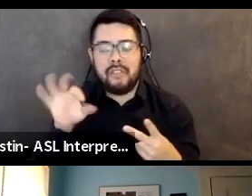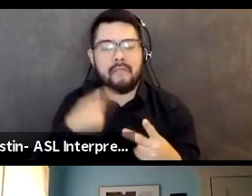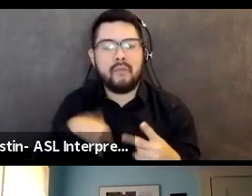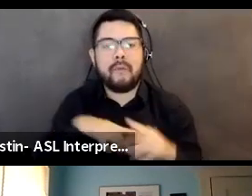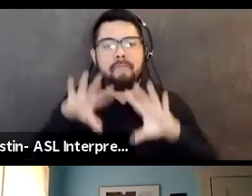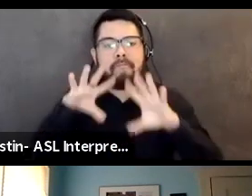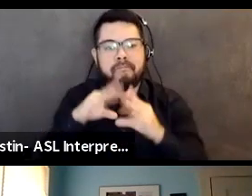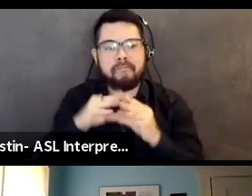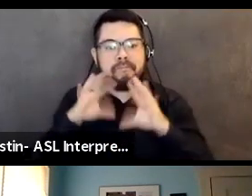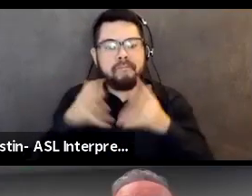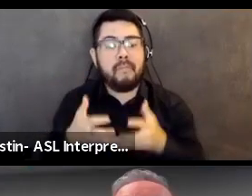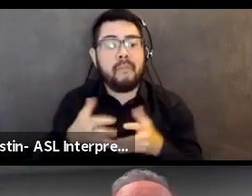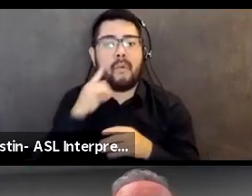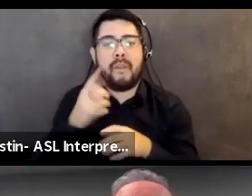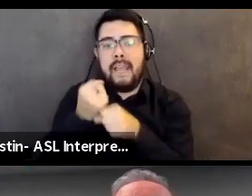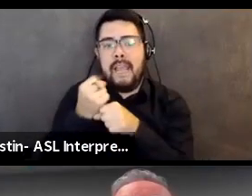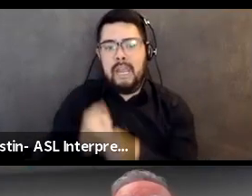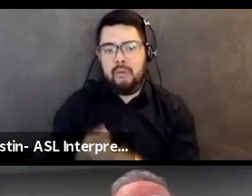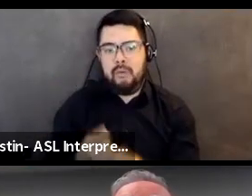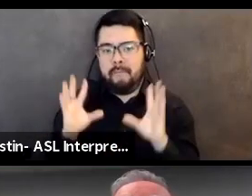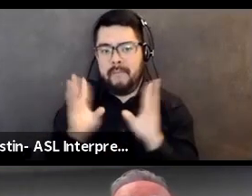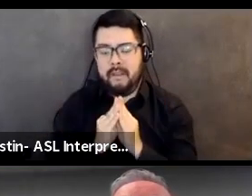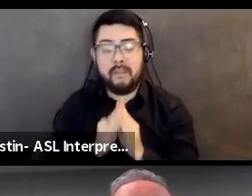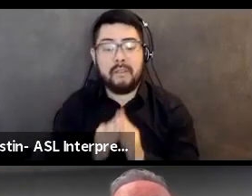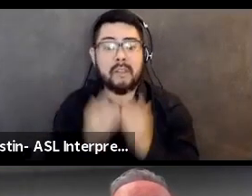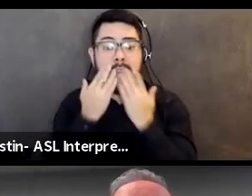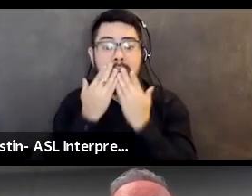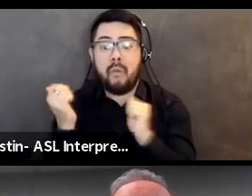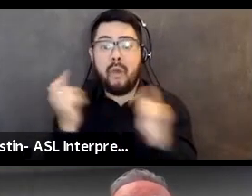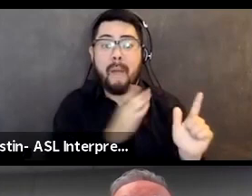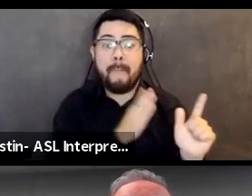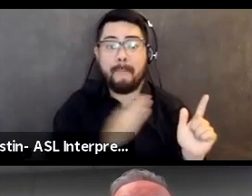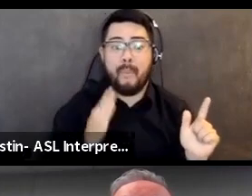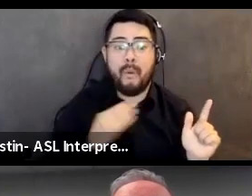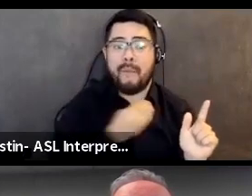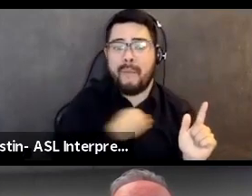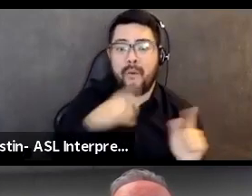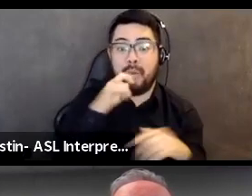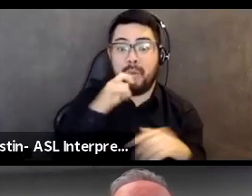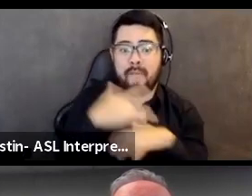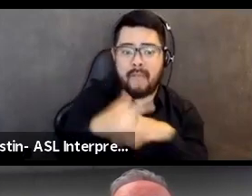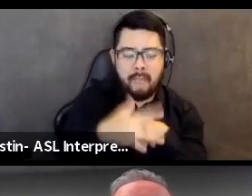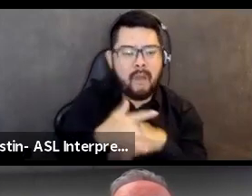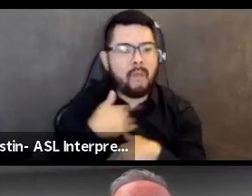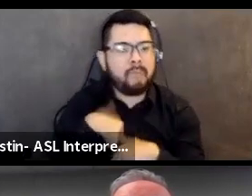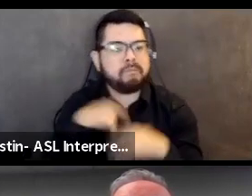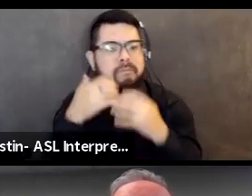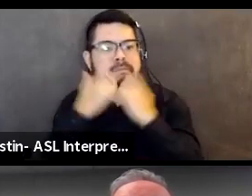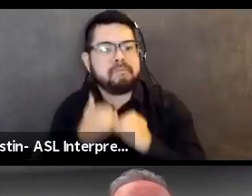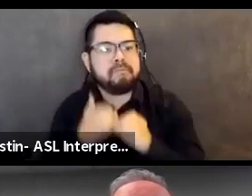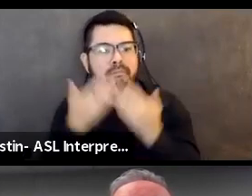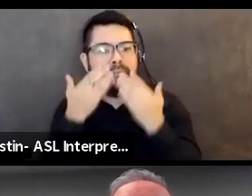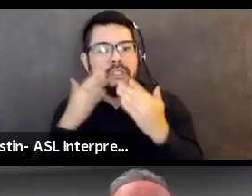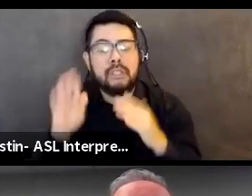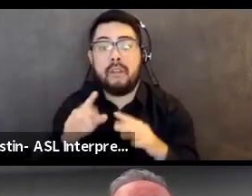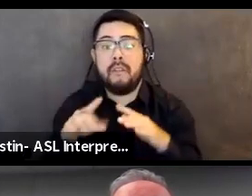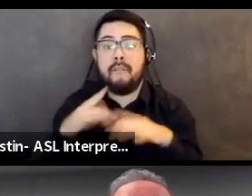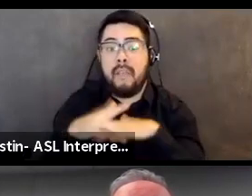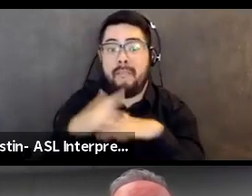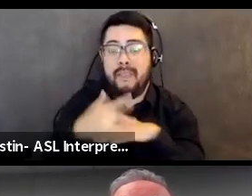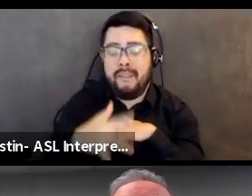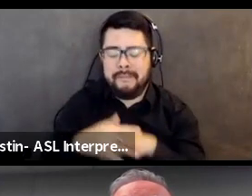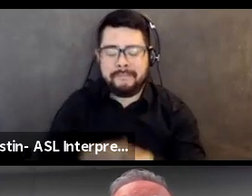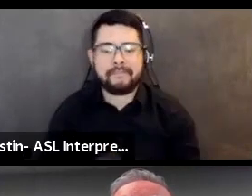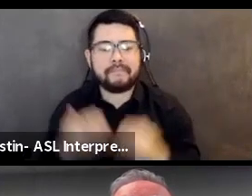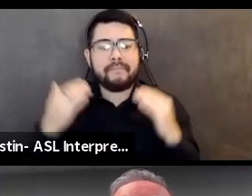and i want to thank each of the board members that were able to attend this year's summit your presence was truly appreciated we discussed our